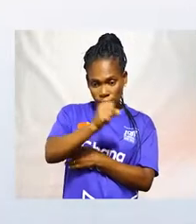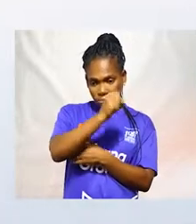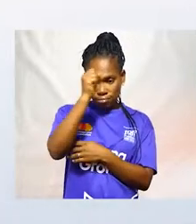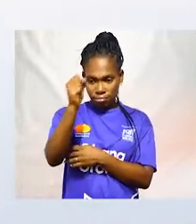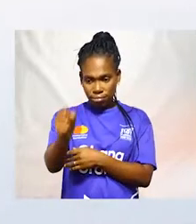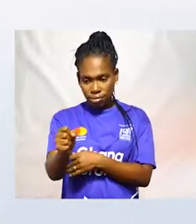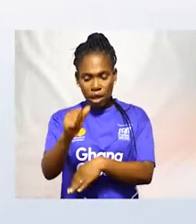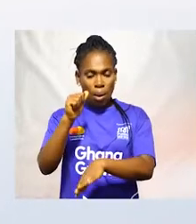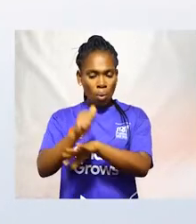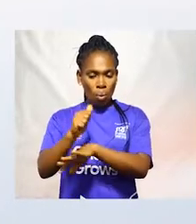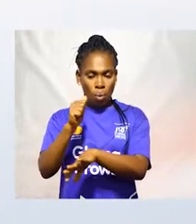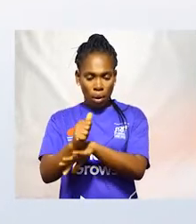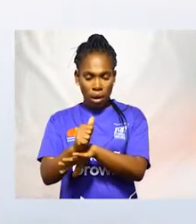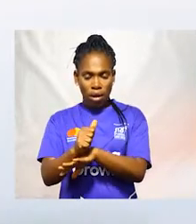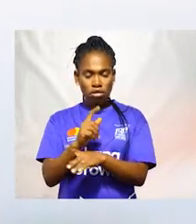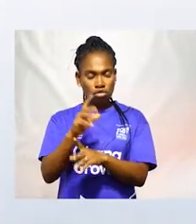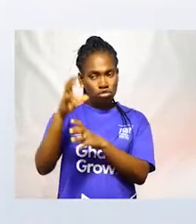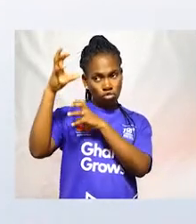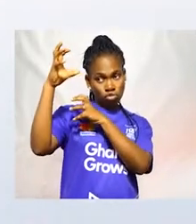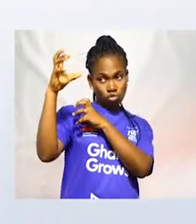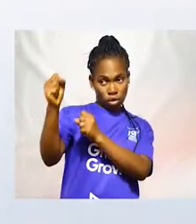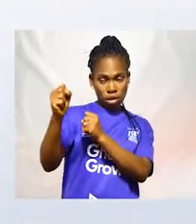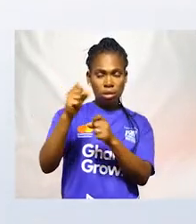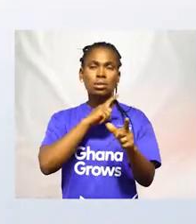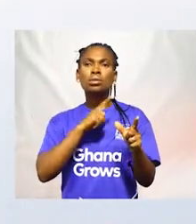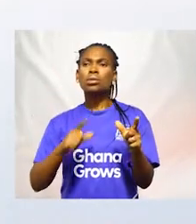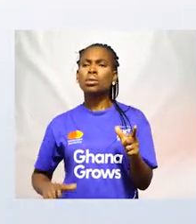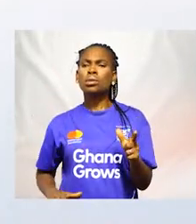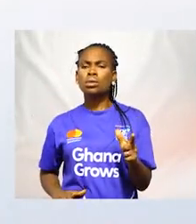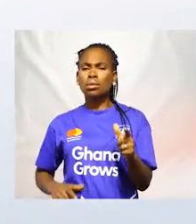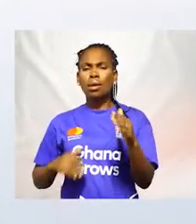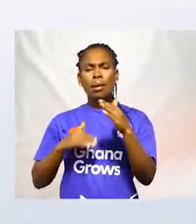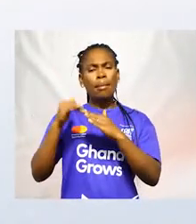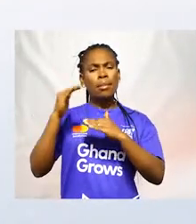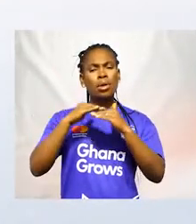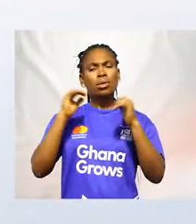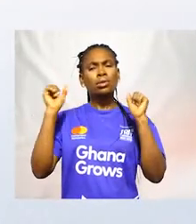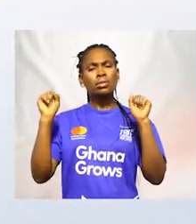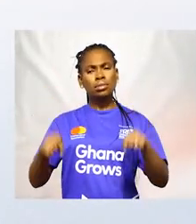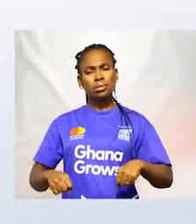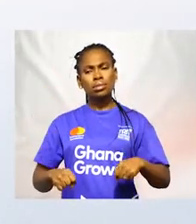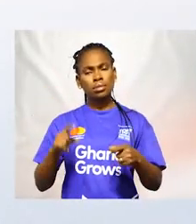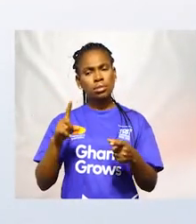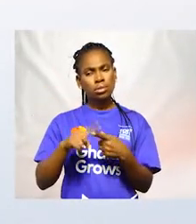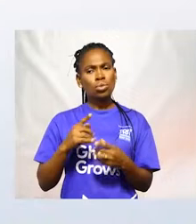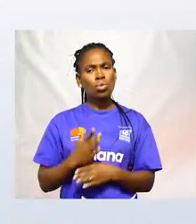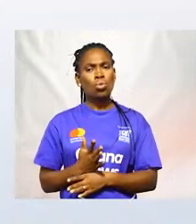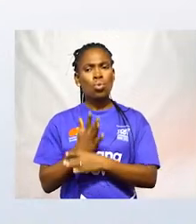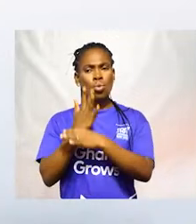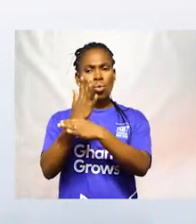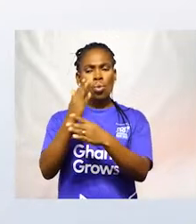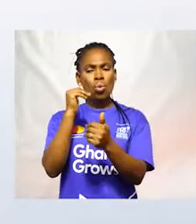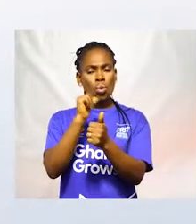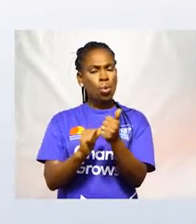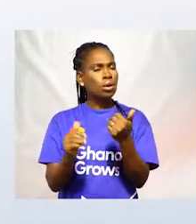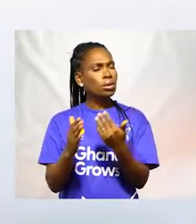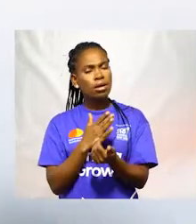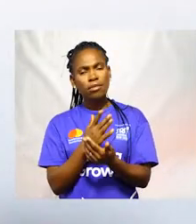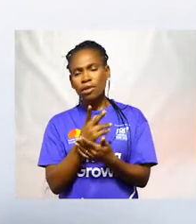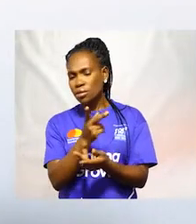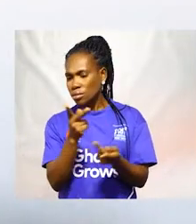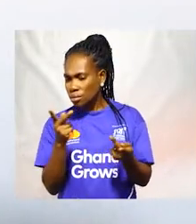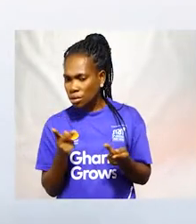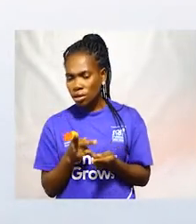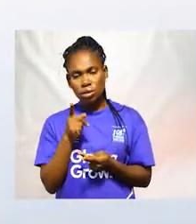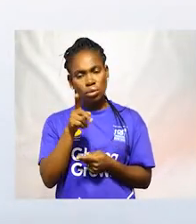out, trust in the Lord, build capacity to hold wherever you are. You have built so